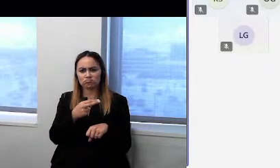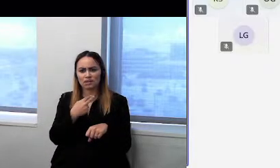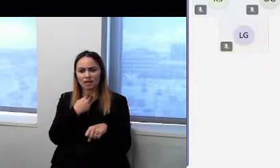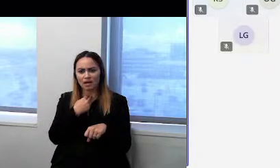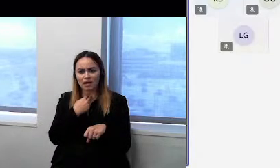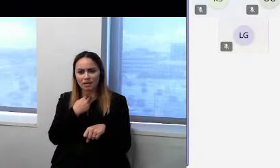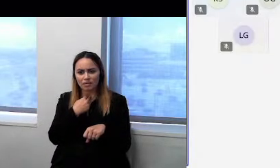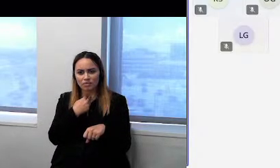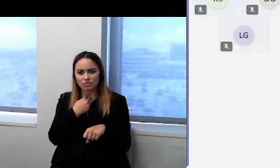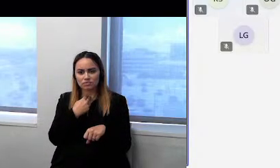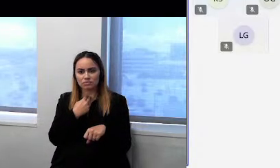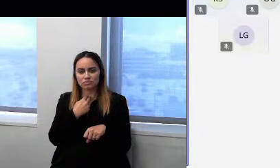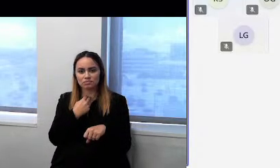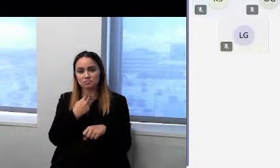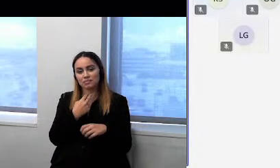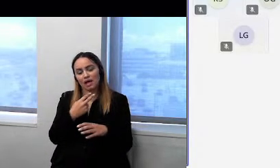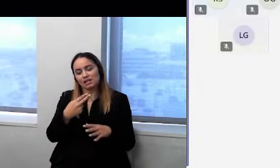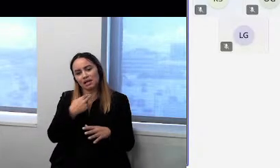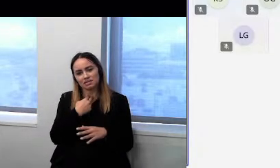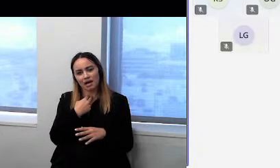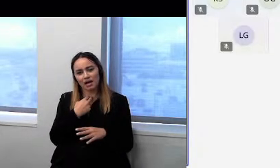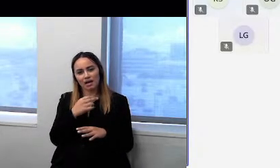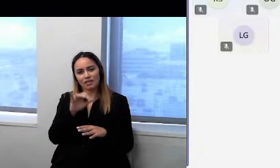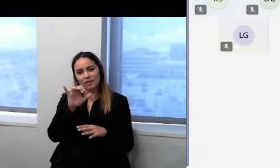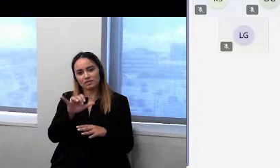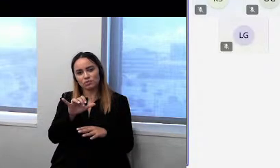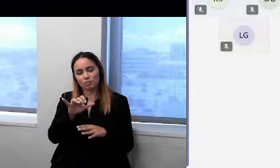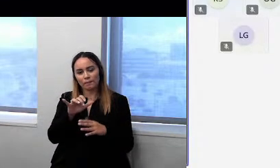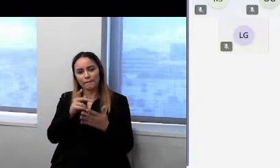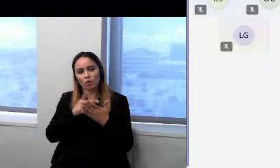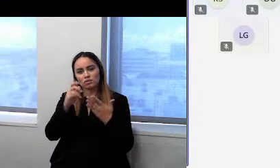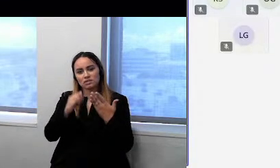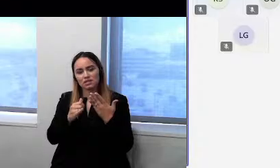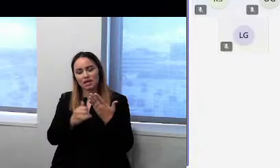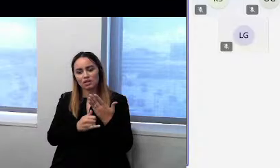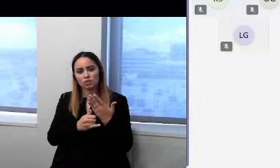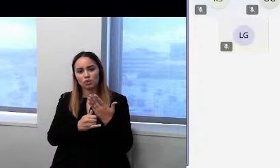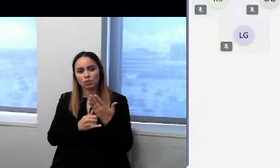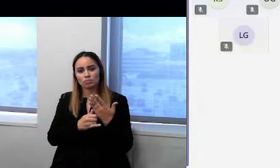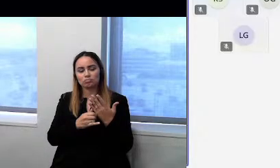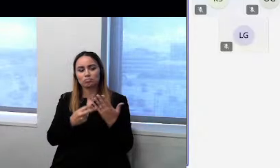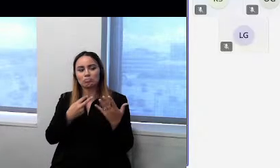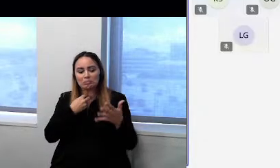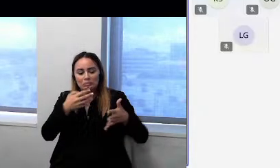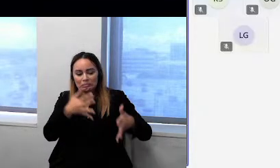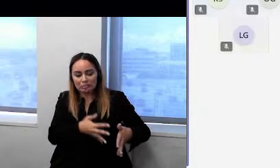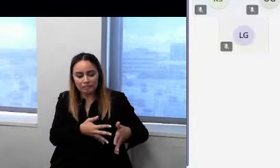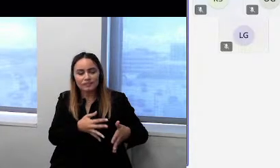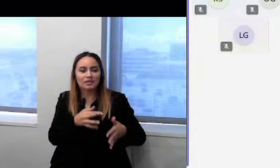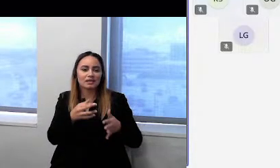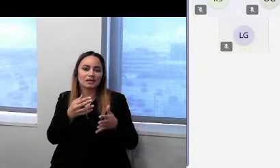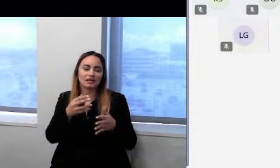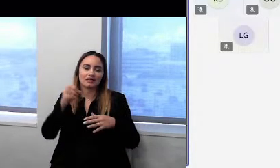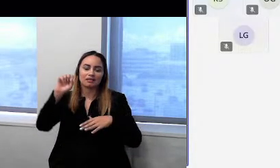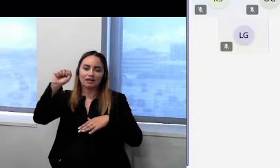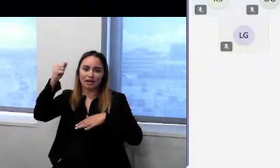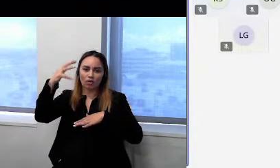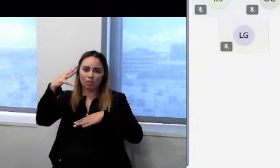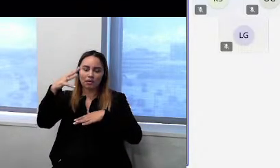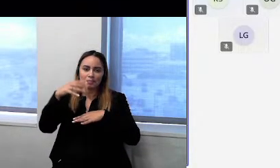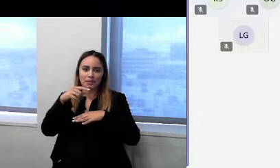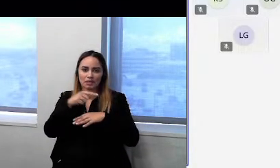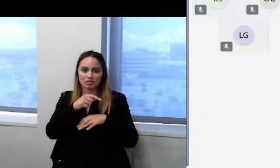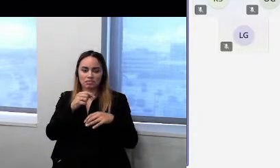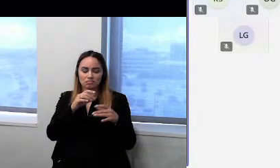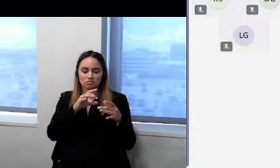renewable energy projects that are going to be integrated to the transmission system never happen?